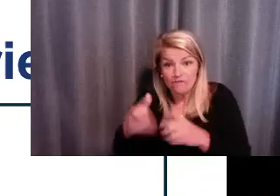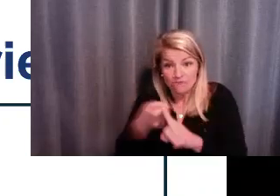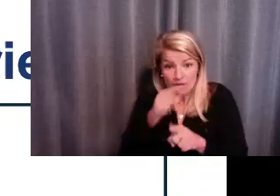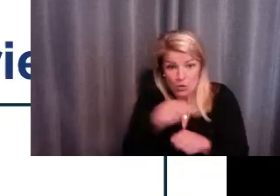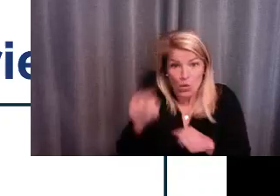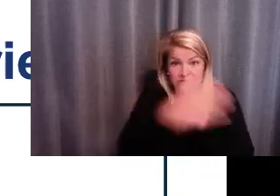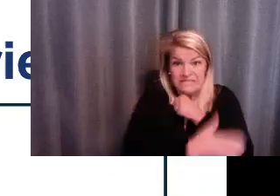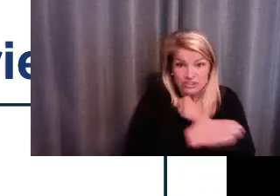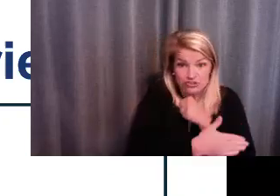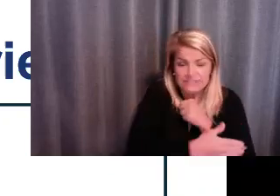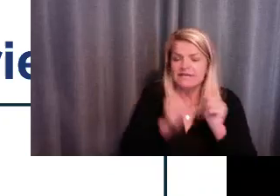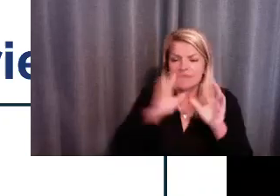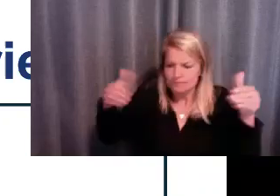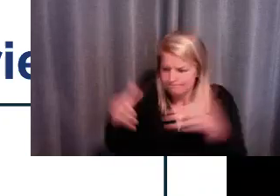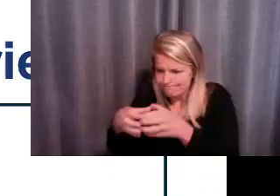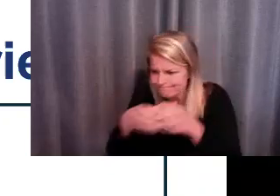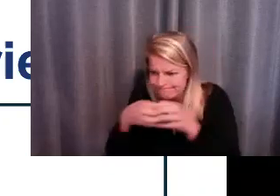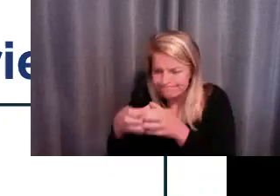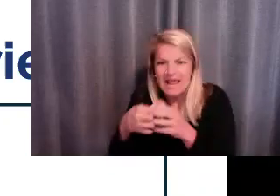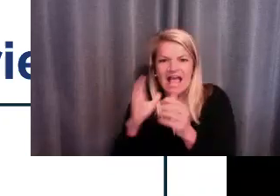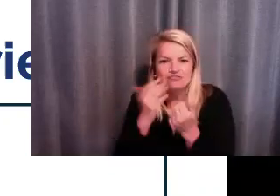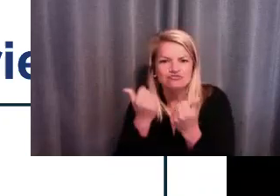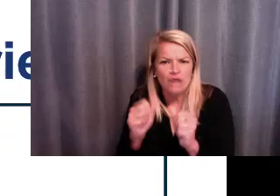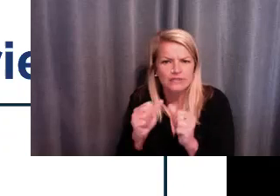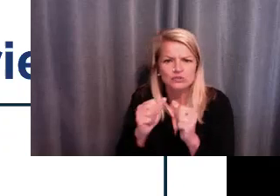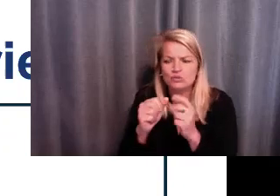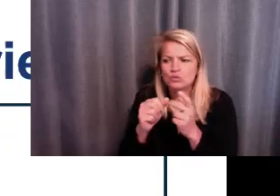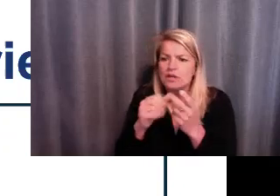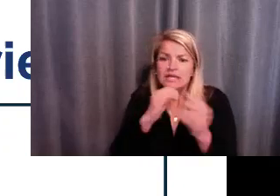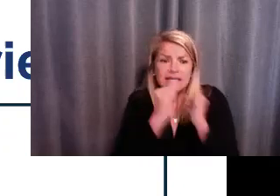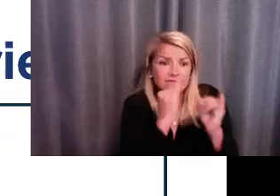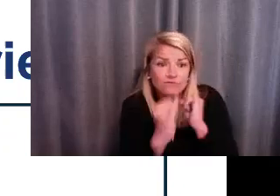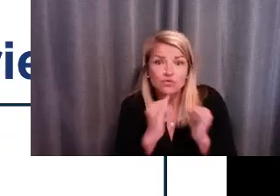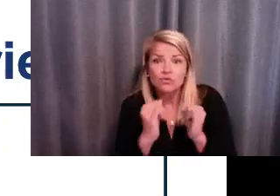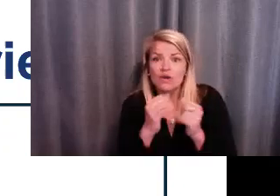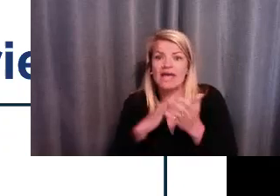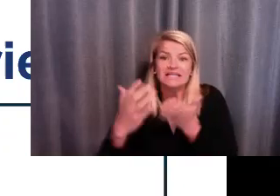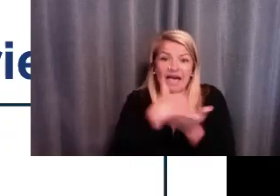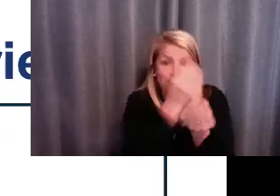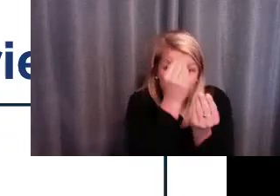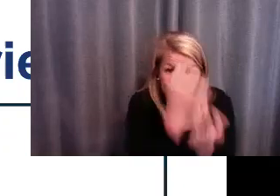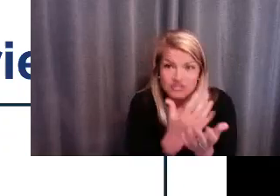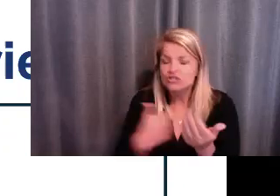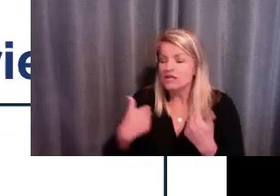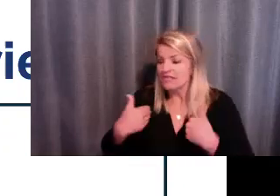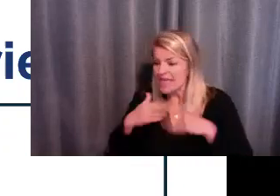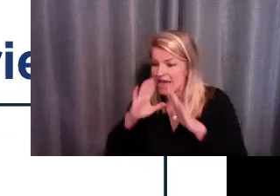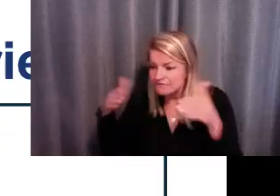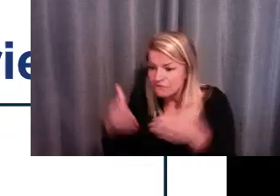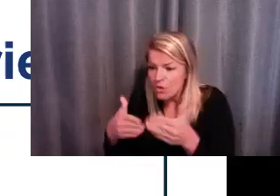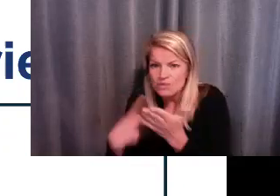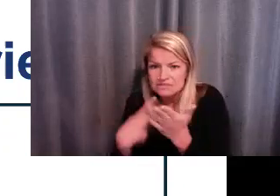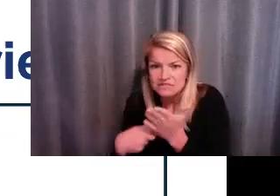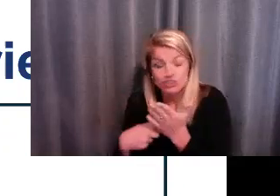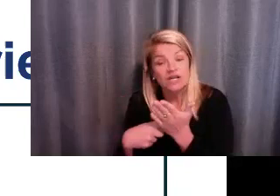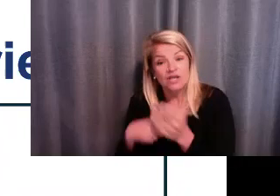are currently undertaking key informants interview and implementing focus group discussions offline, meaning